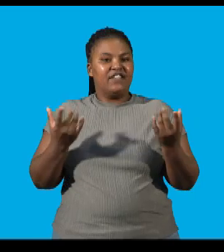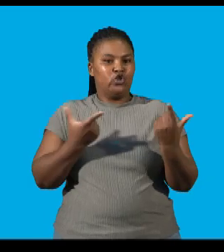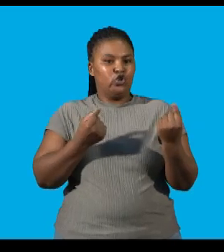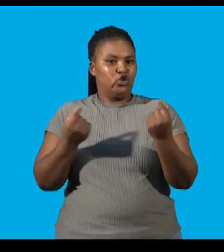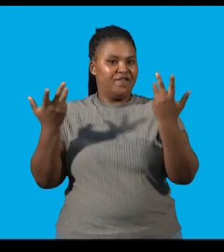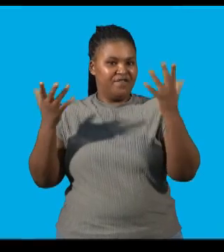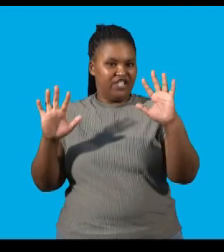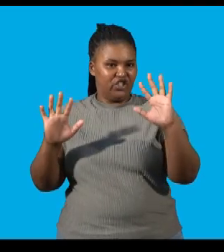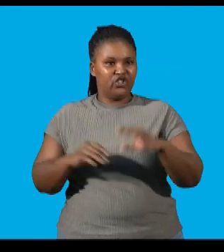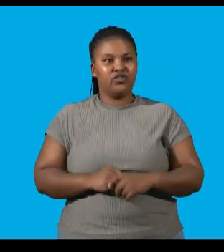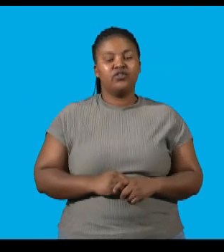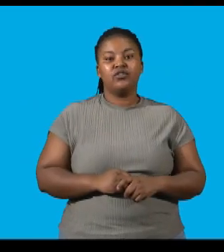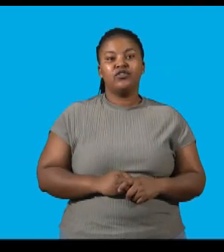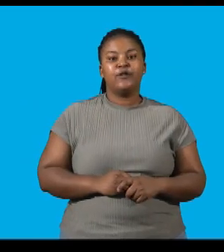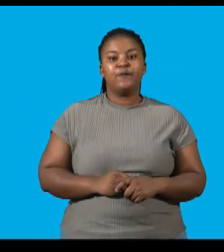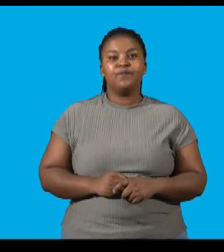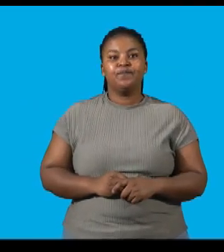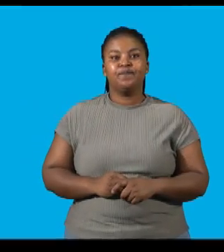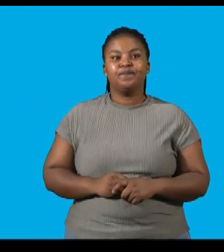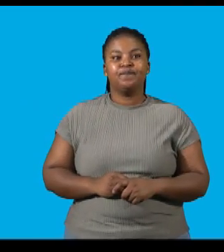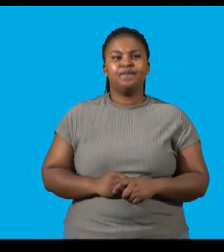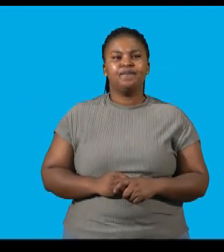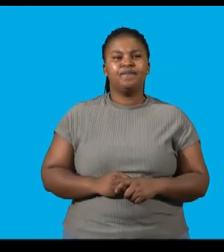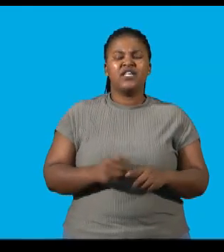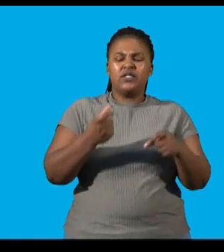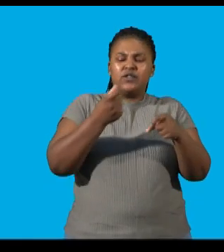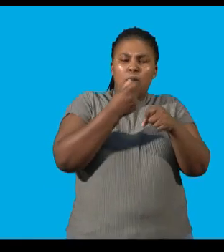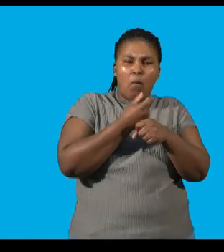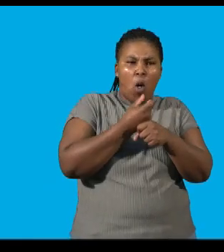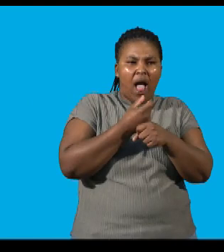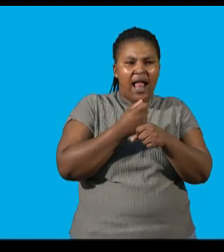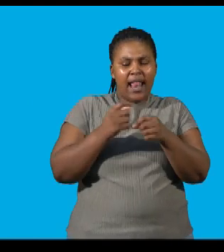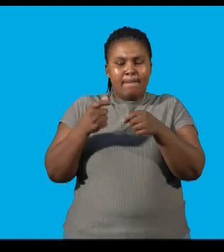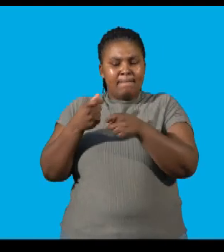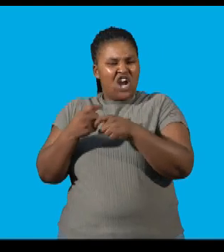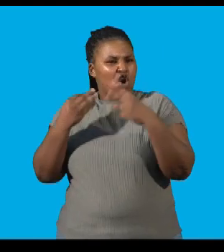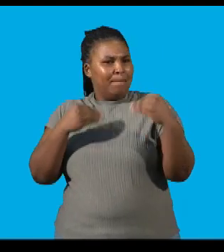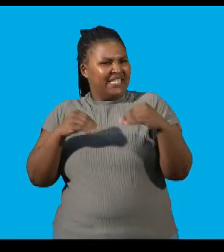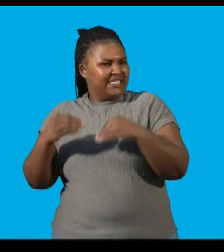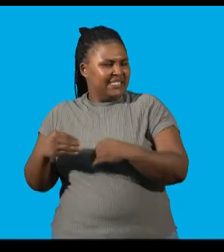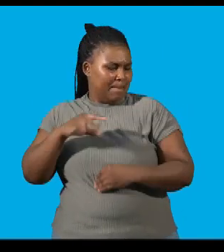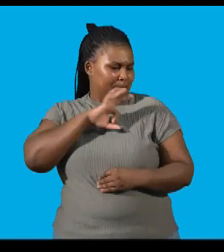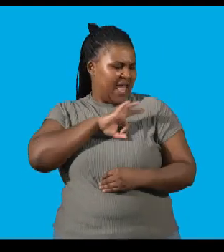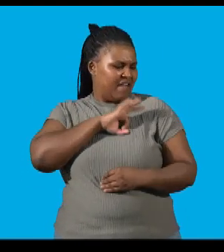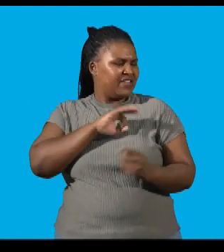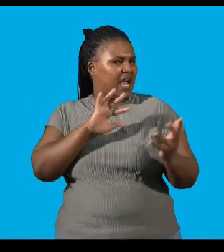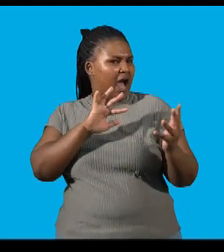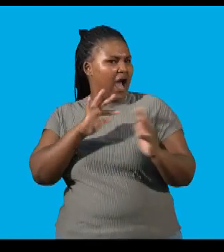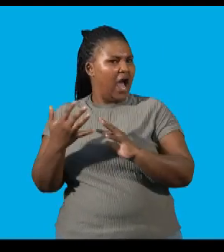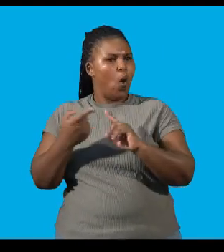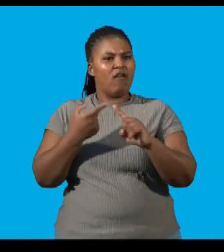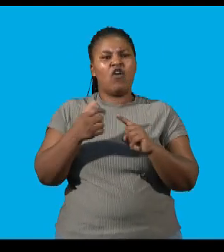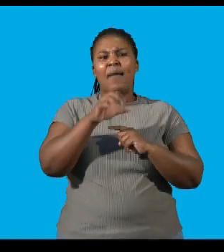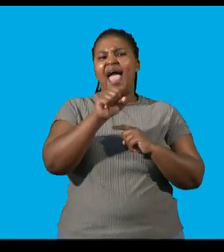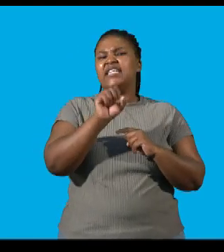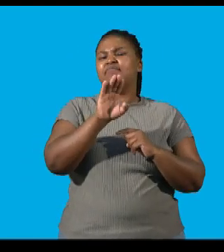provided. So question 4, how do small, medium, and micro enterprises benefit from